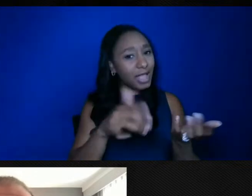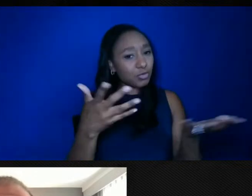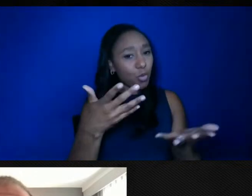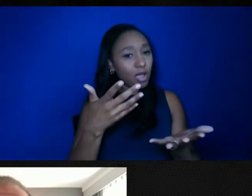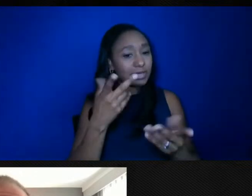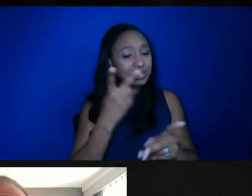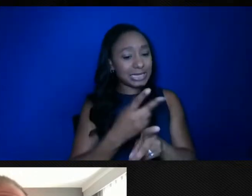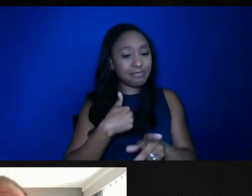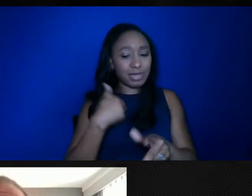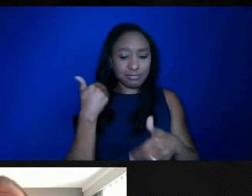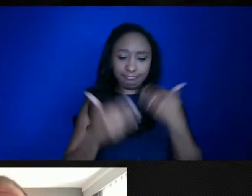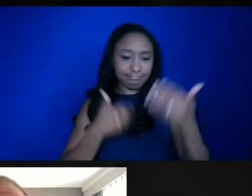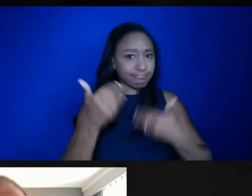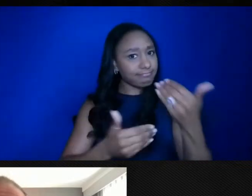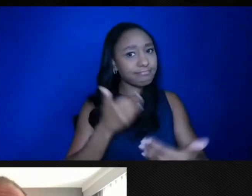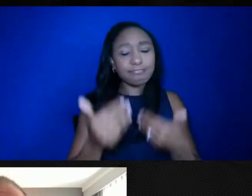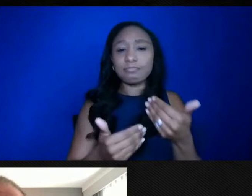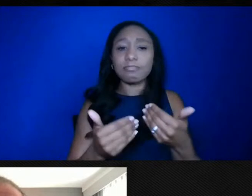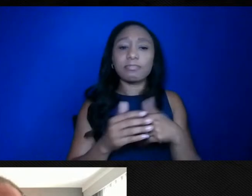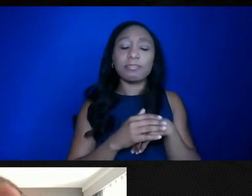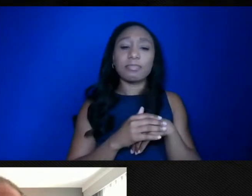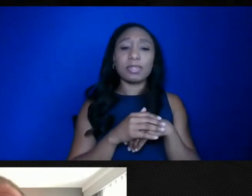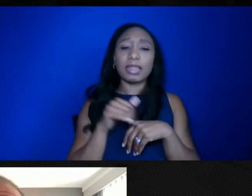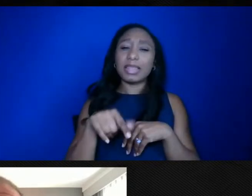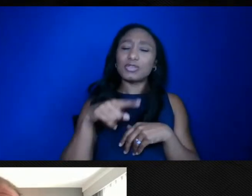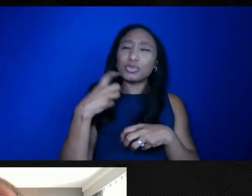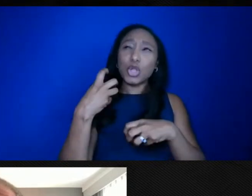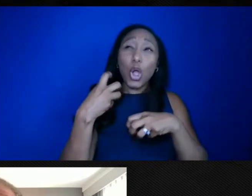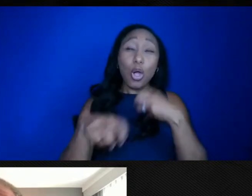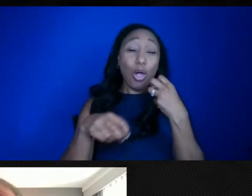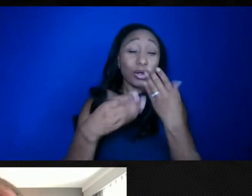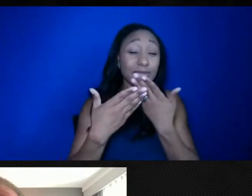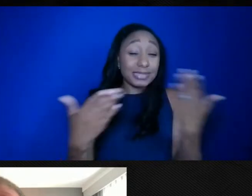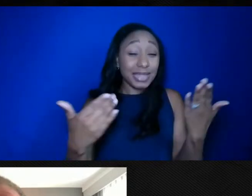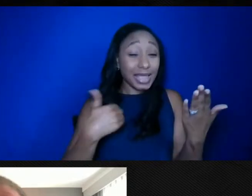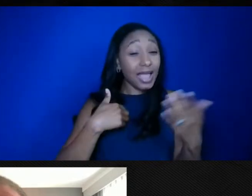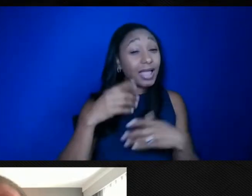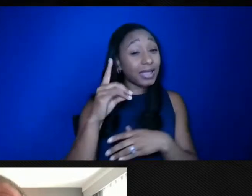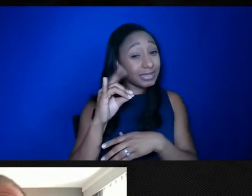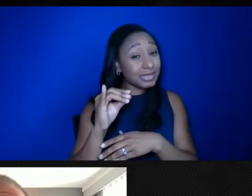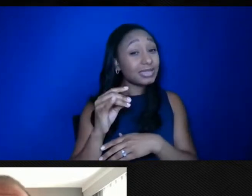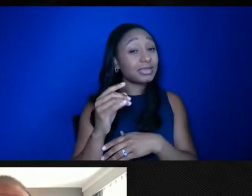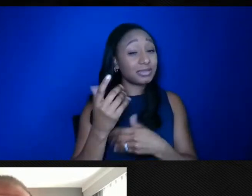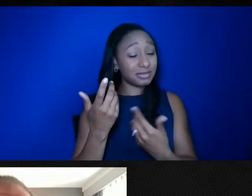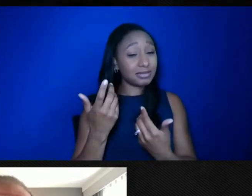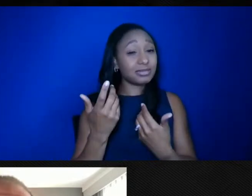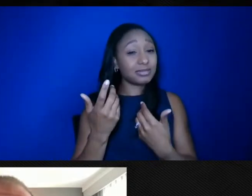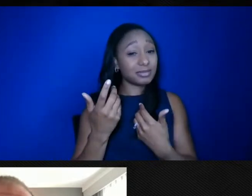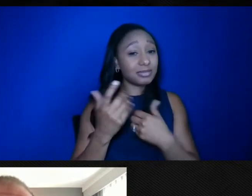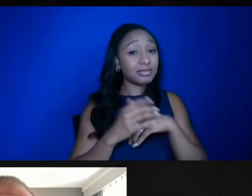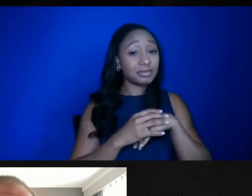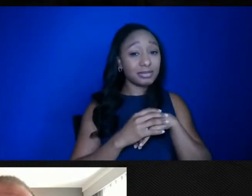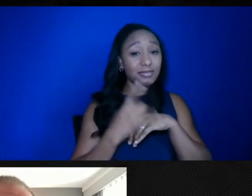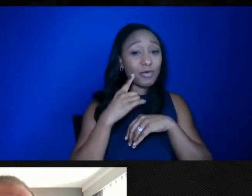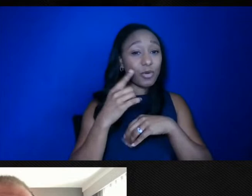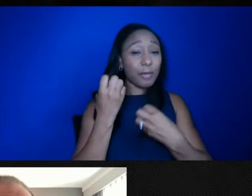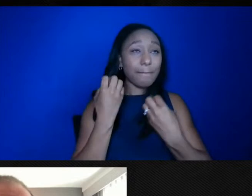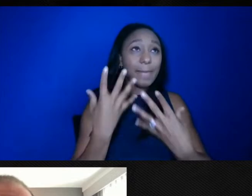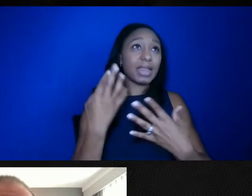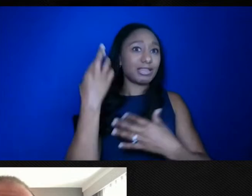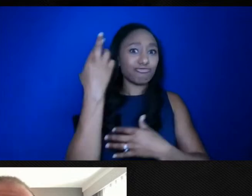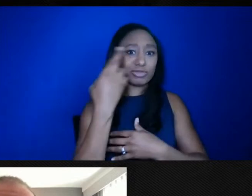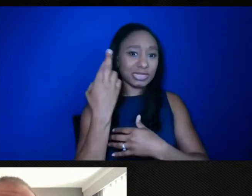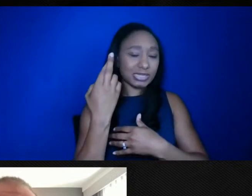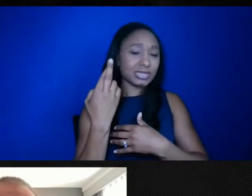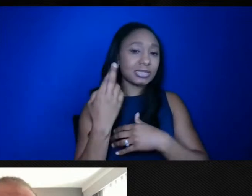research, this was the hardest thing I've ever done as a professional historian, for all the reasons I gave in the talk about the